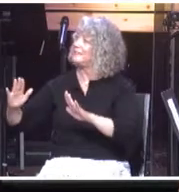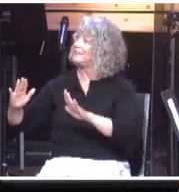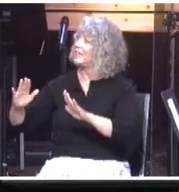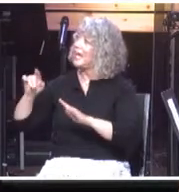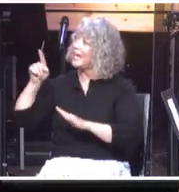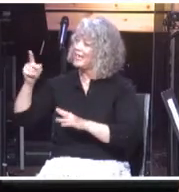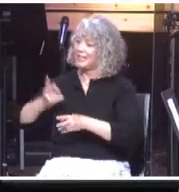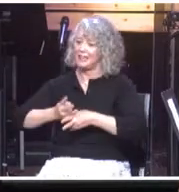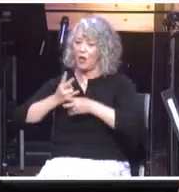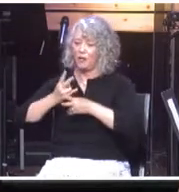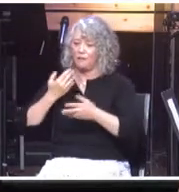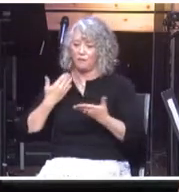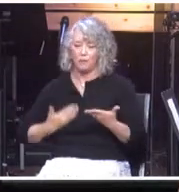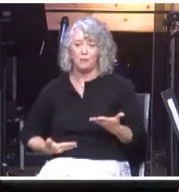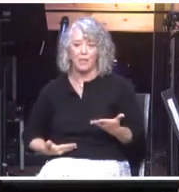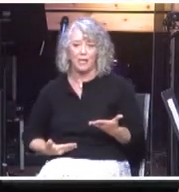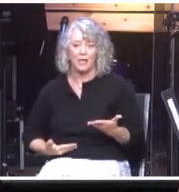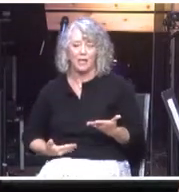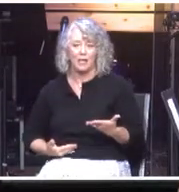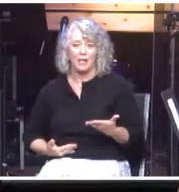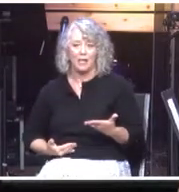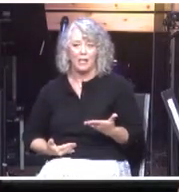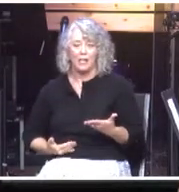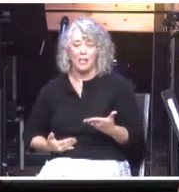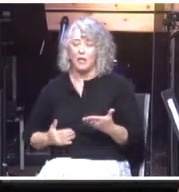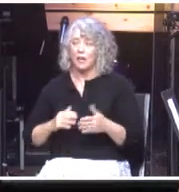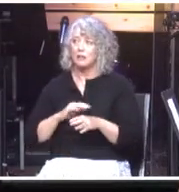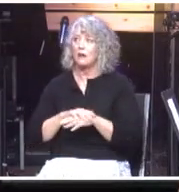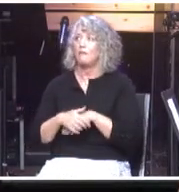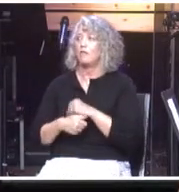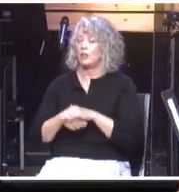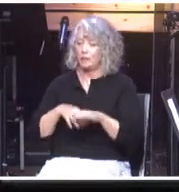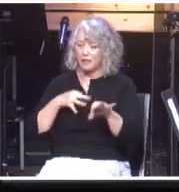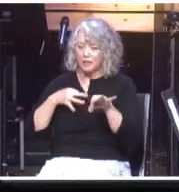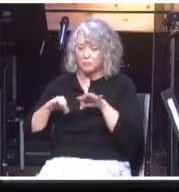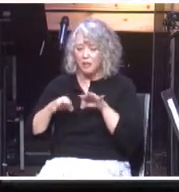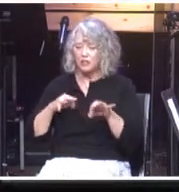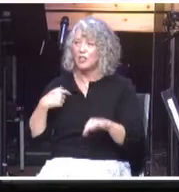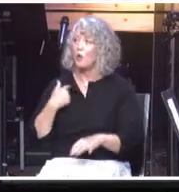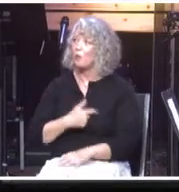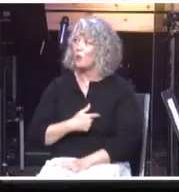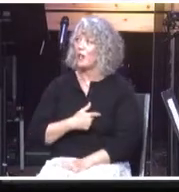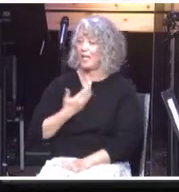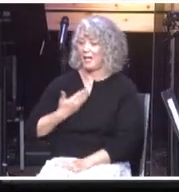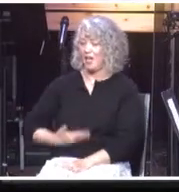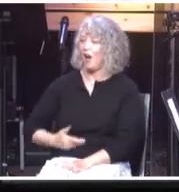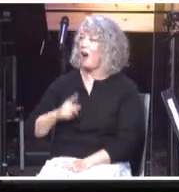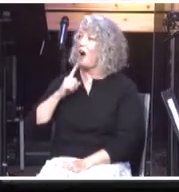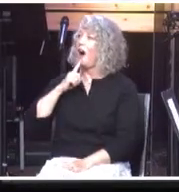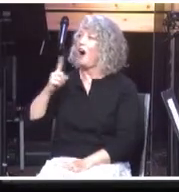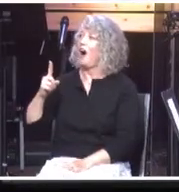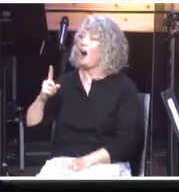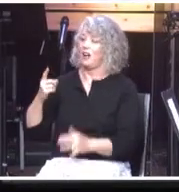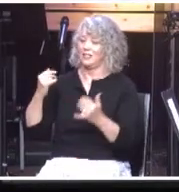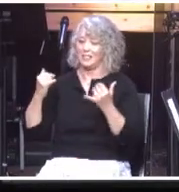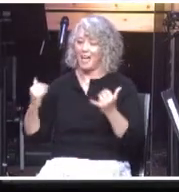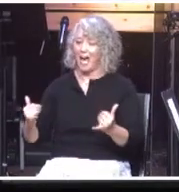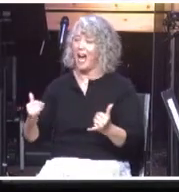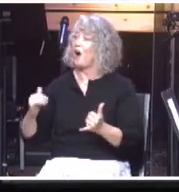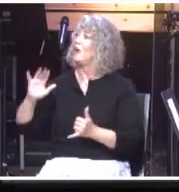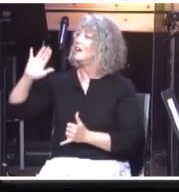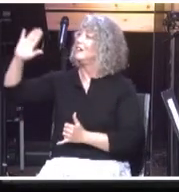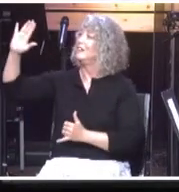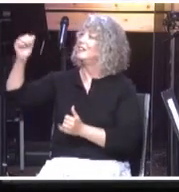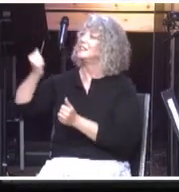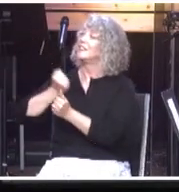His care, a consoling description that affirms that we are awash in a sea of God's